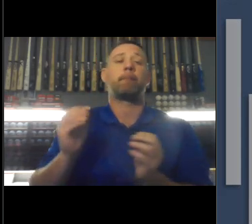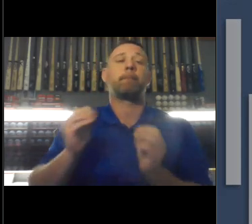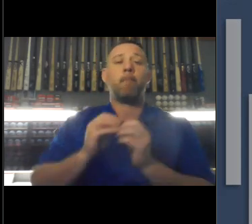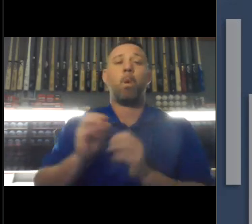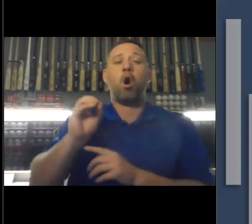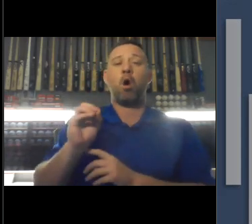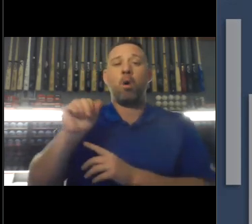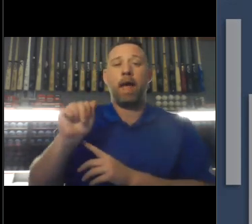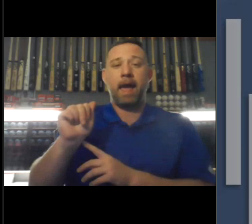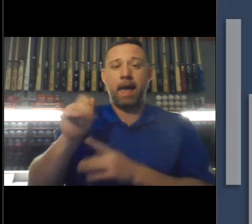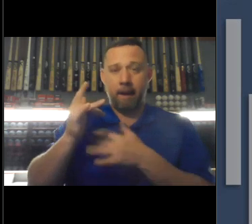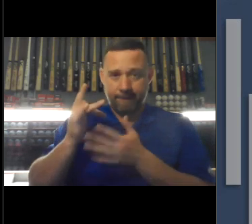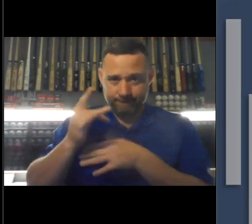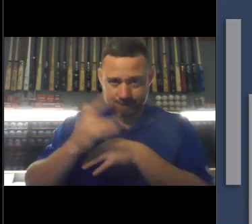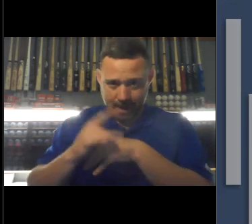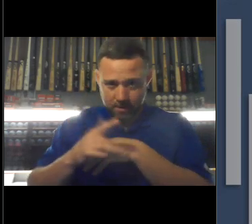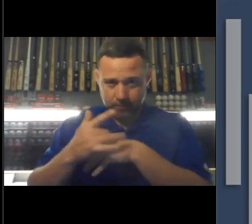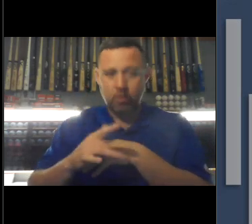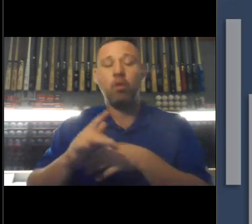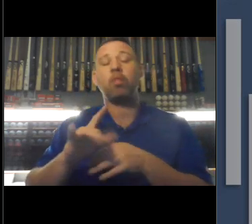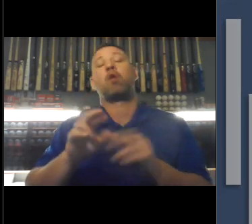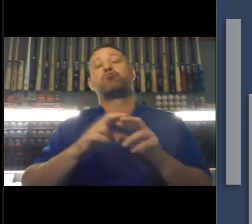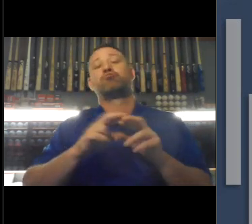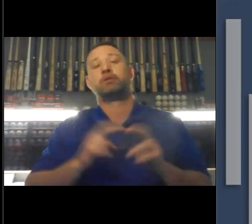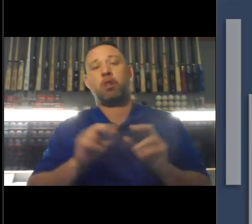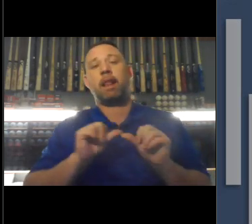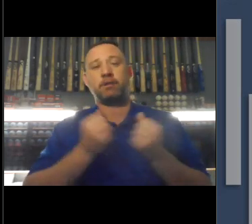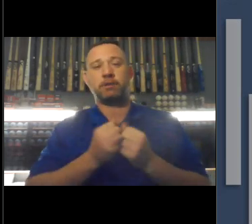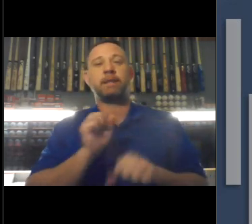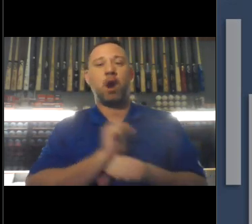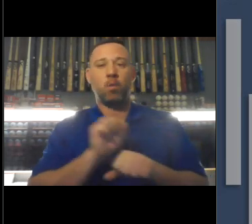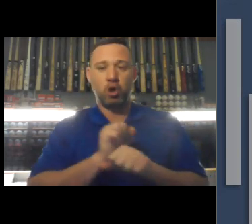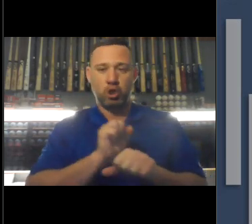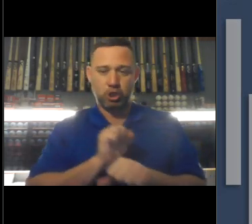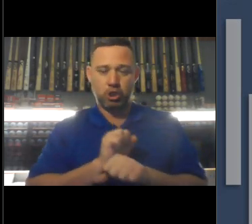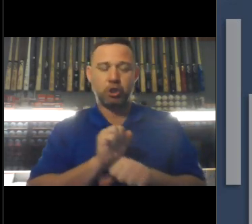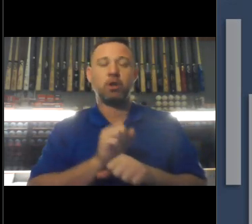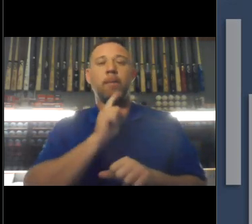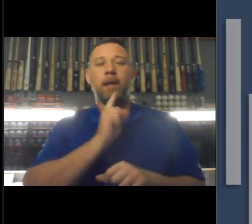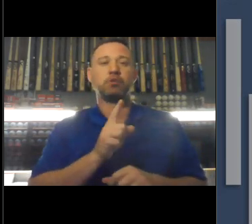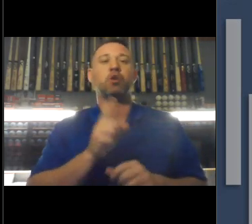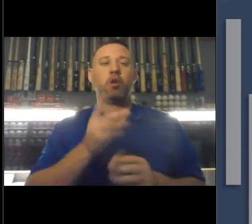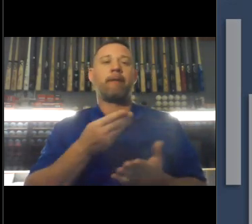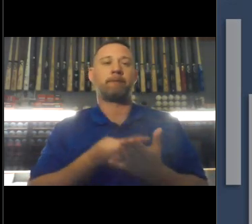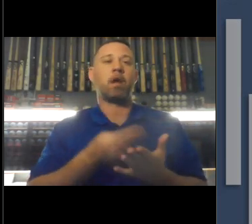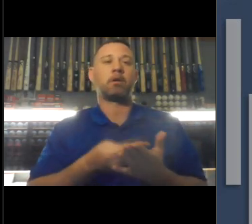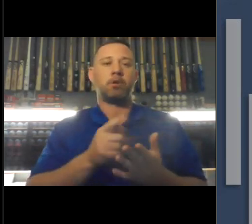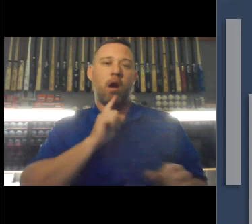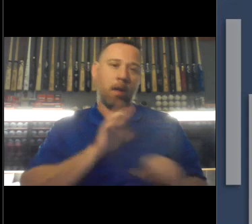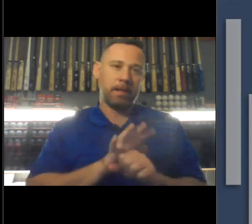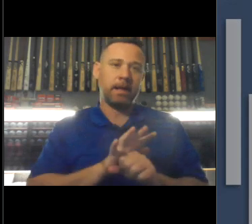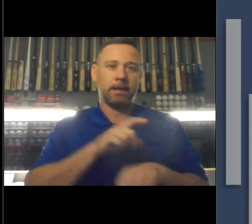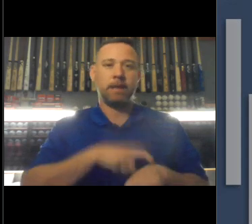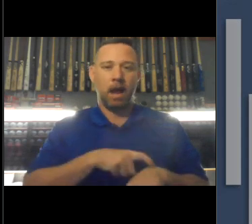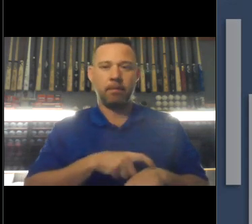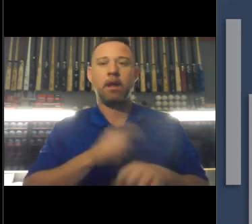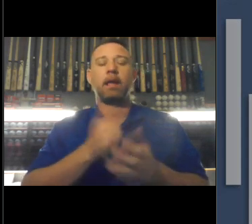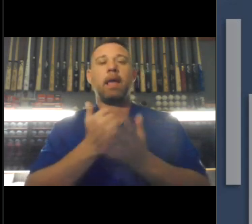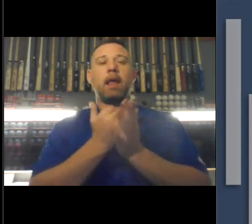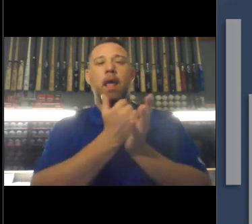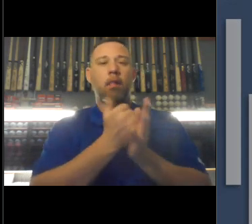available, the regional agencies are working diligently to make sure that the funds are obligated timely and that we can help the